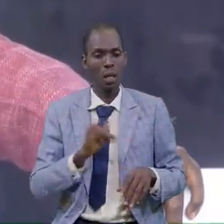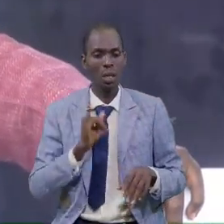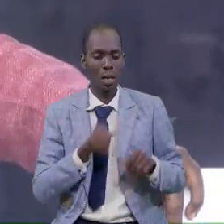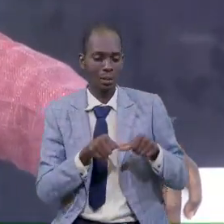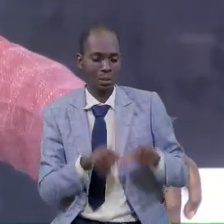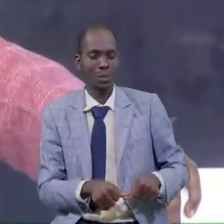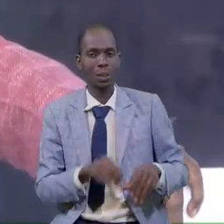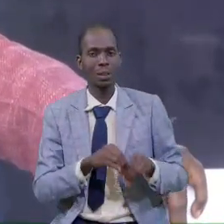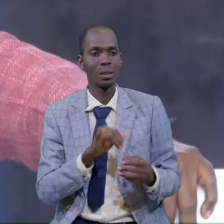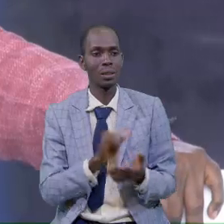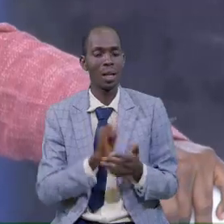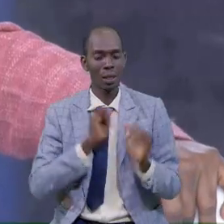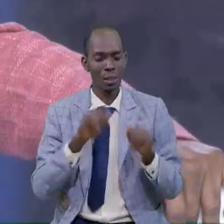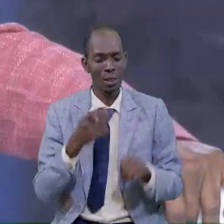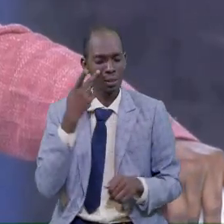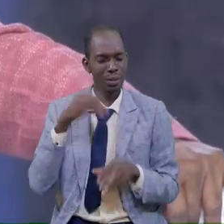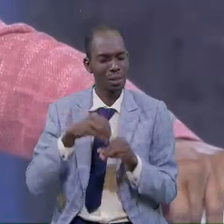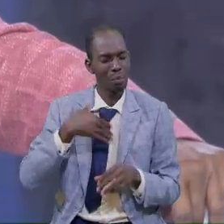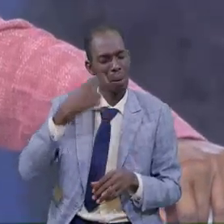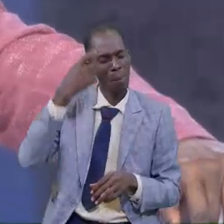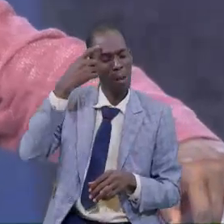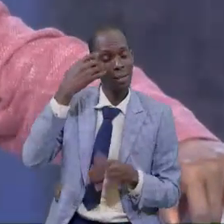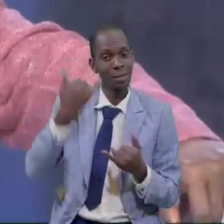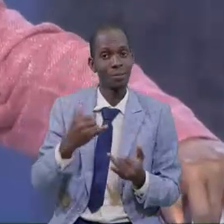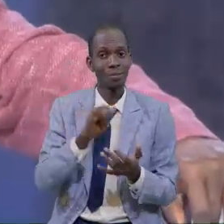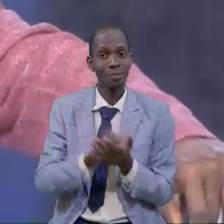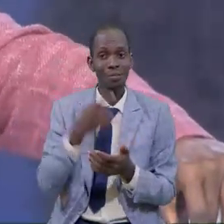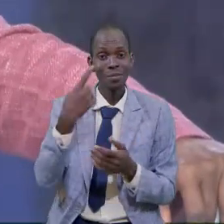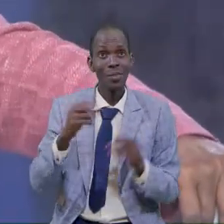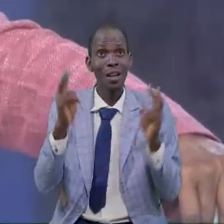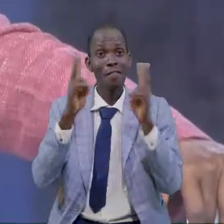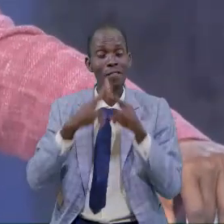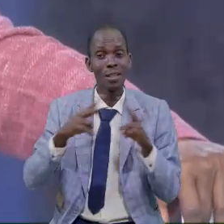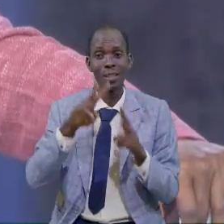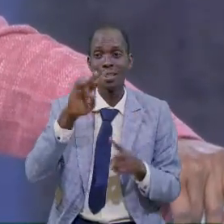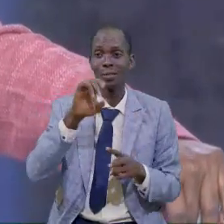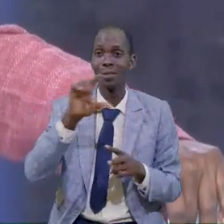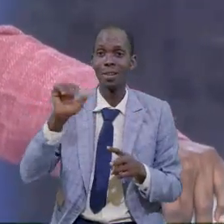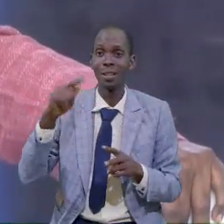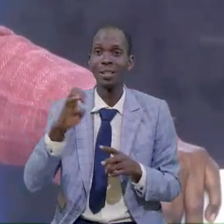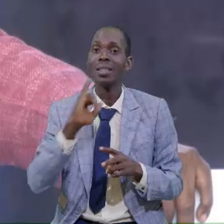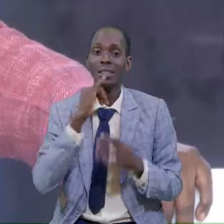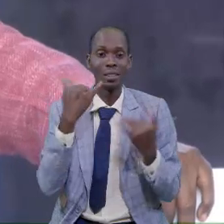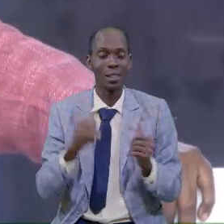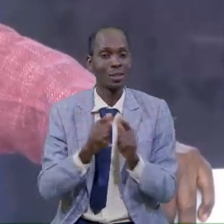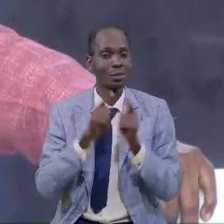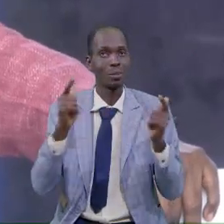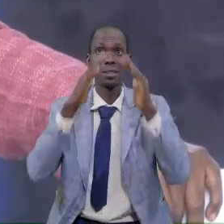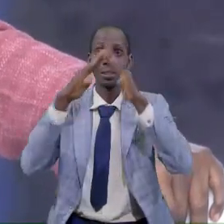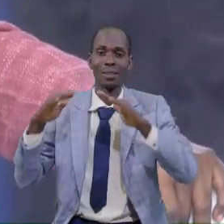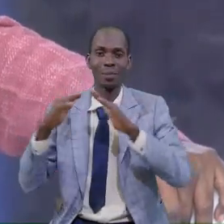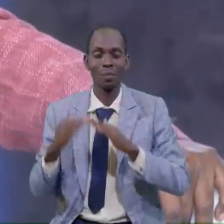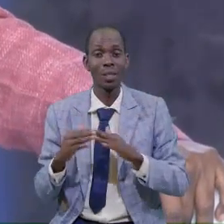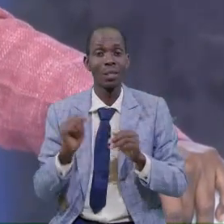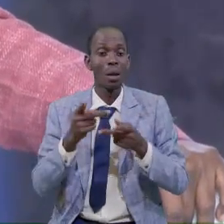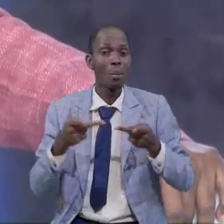mind's eye, the village is now a town, it's now a city. But at that time, the village I came from. Did I see anybody